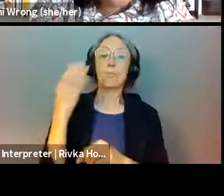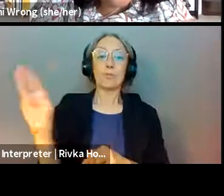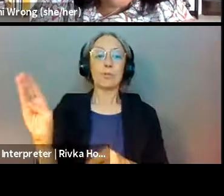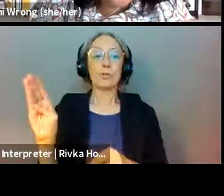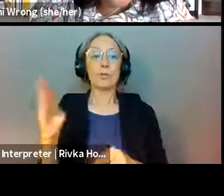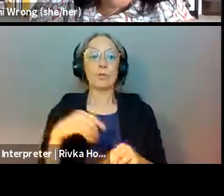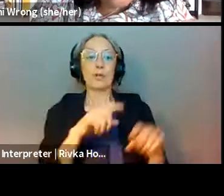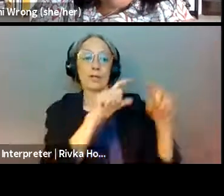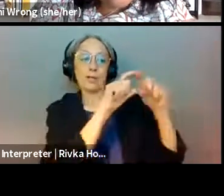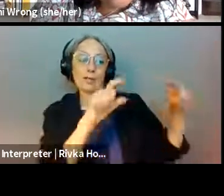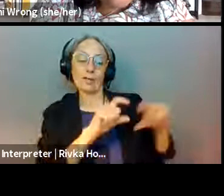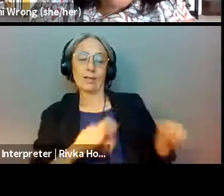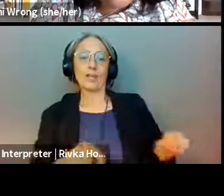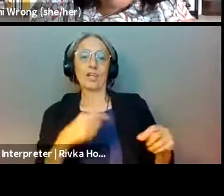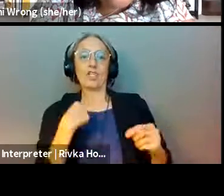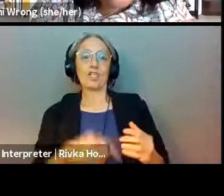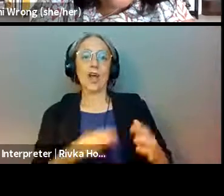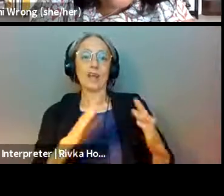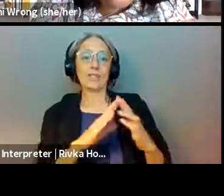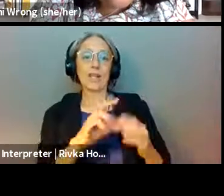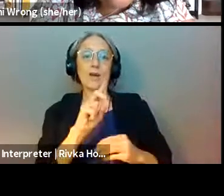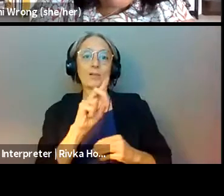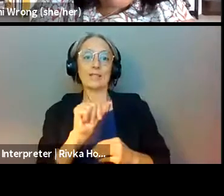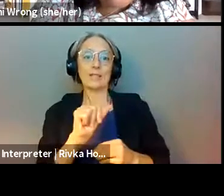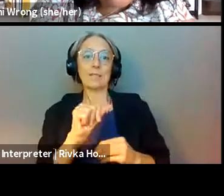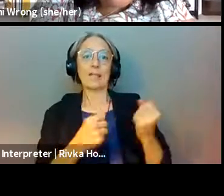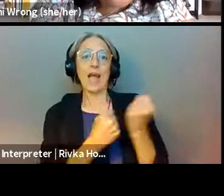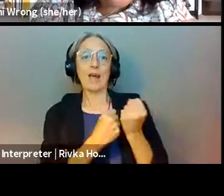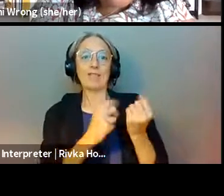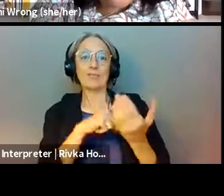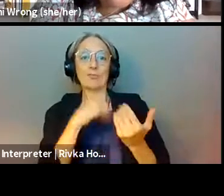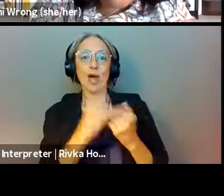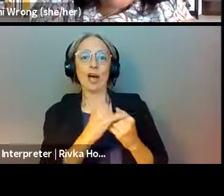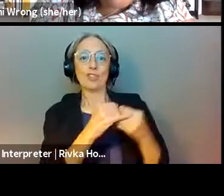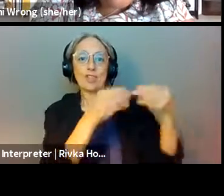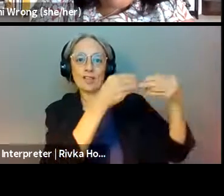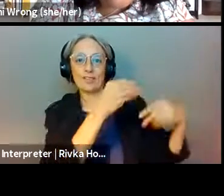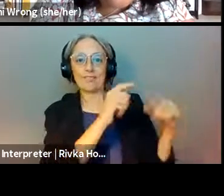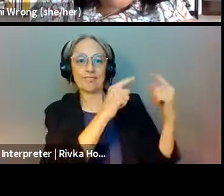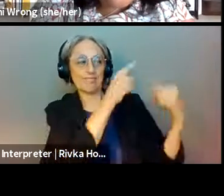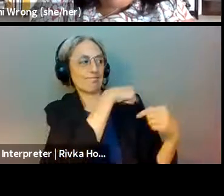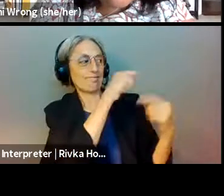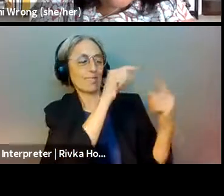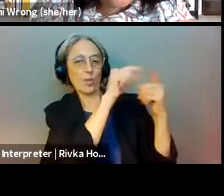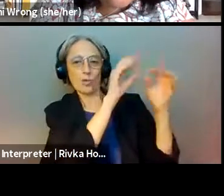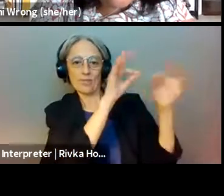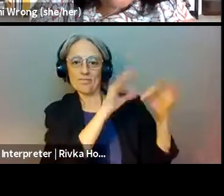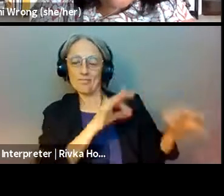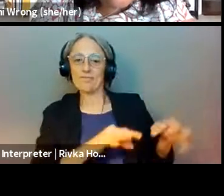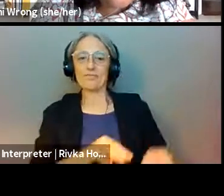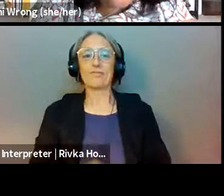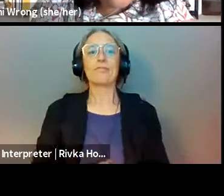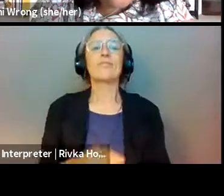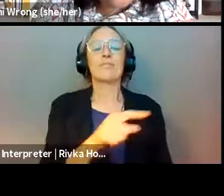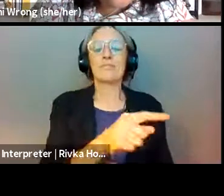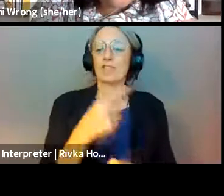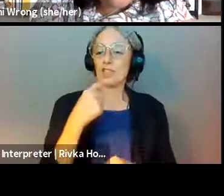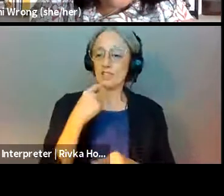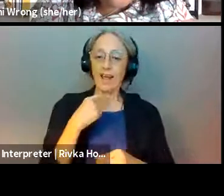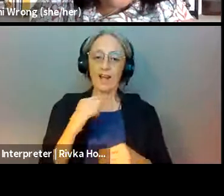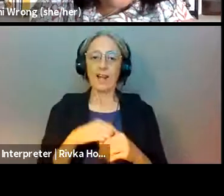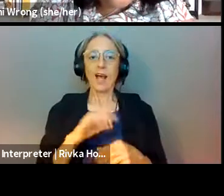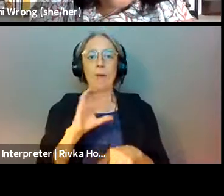Chinatown Disability Advocacy Project behind me. So as Mia mentioned in the introduction, I'm the co-founder of the Chinatown